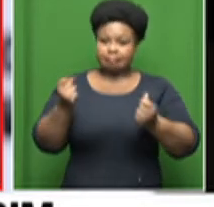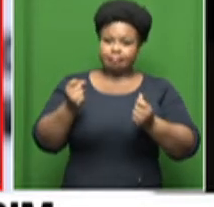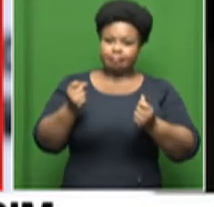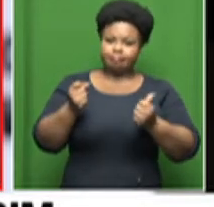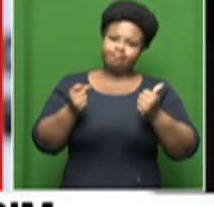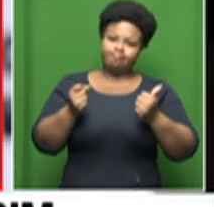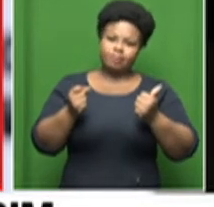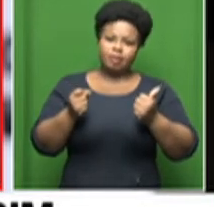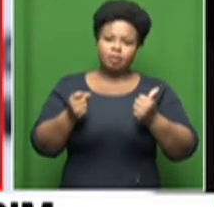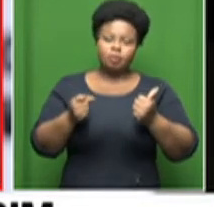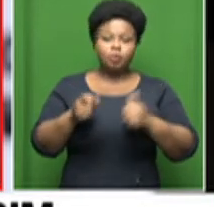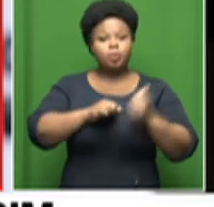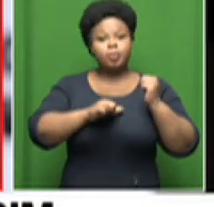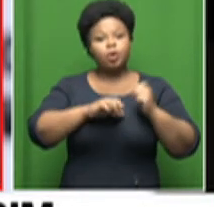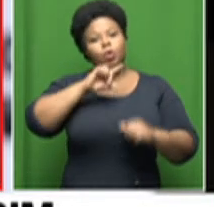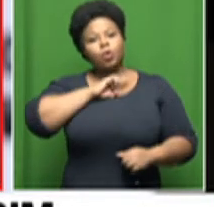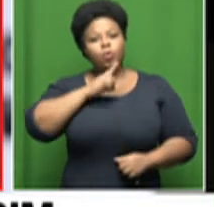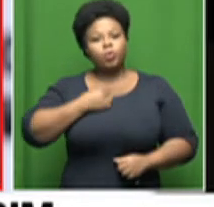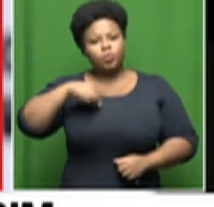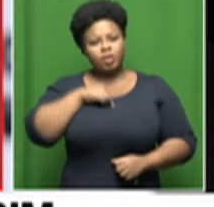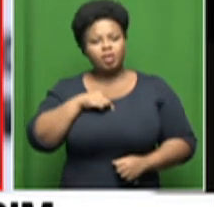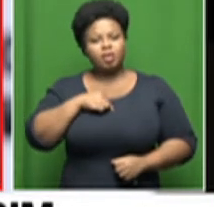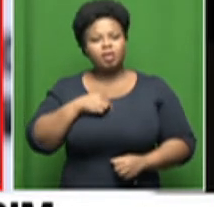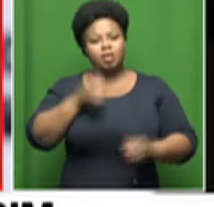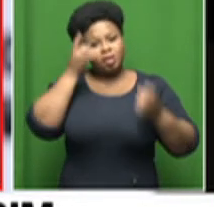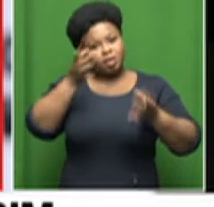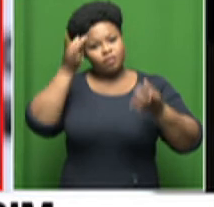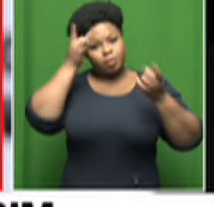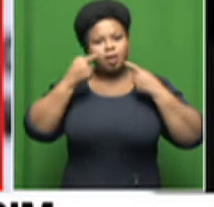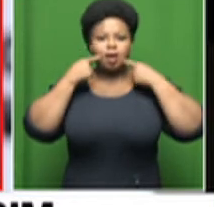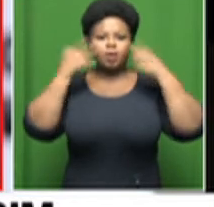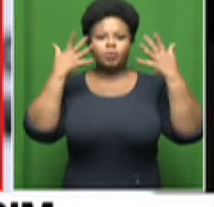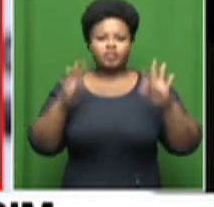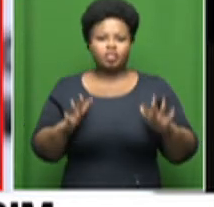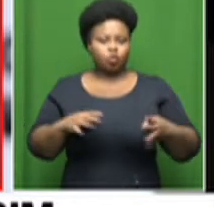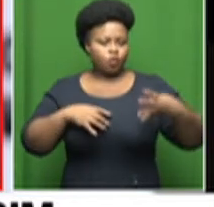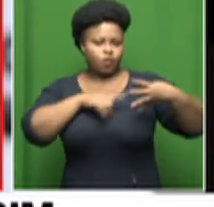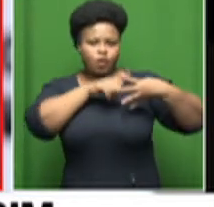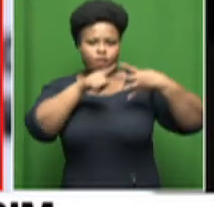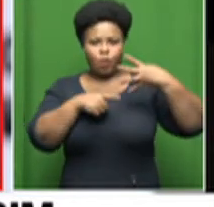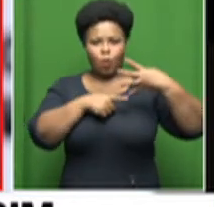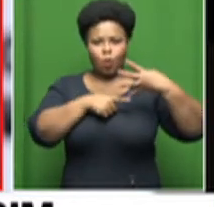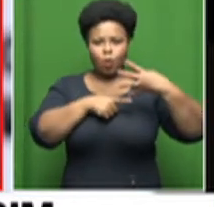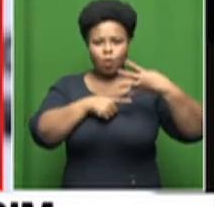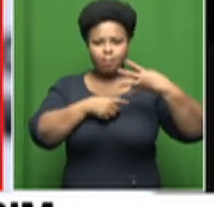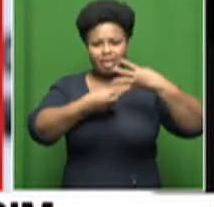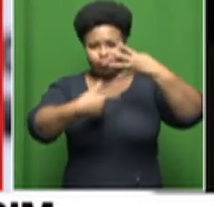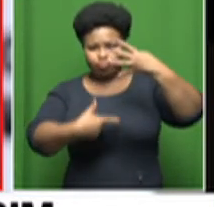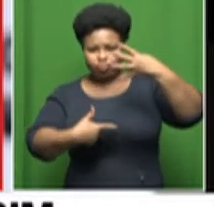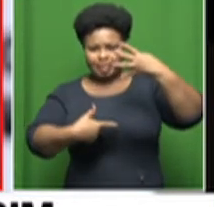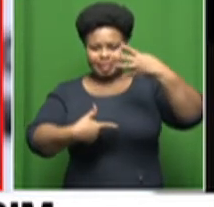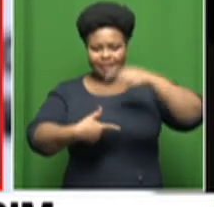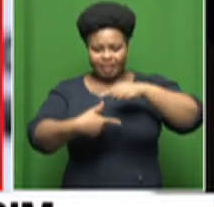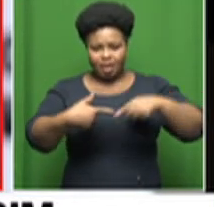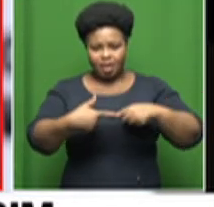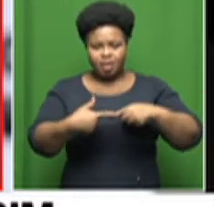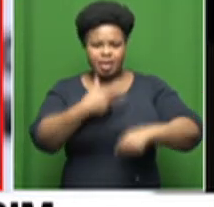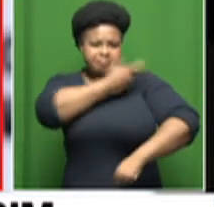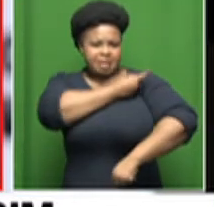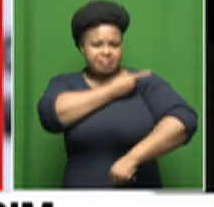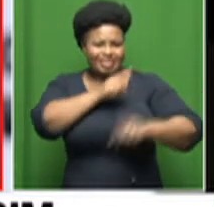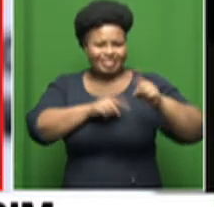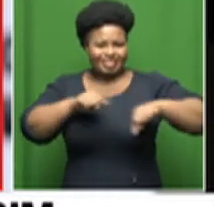that we have published information on only 4 of the 7 vaccine trials where